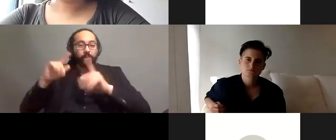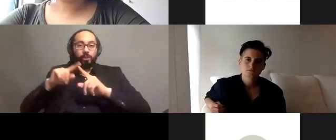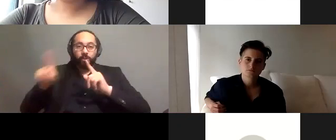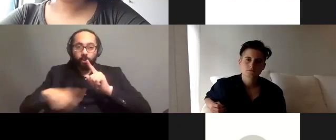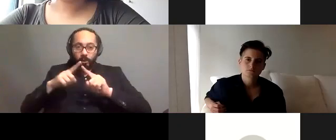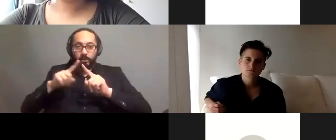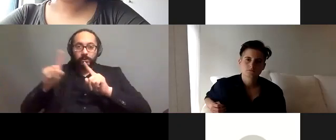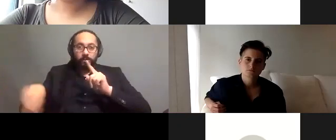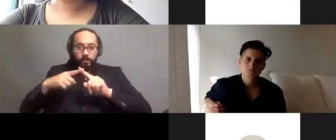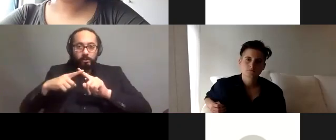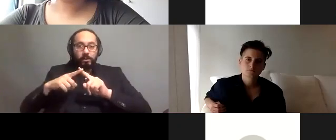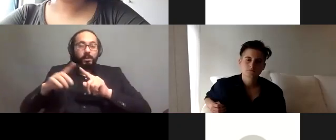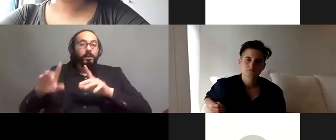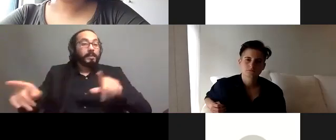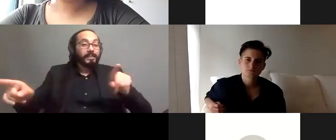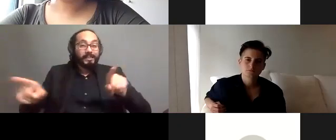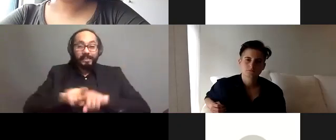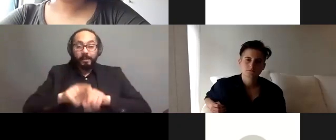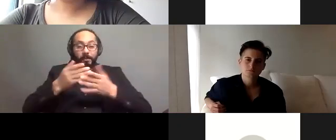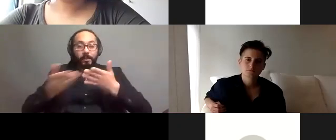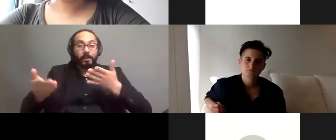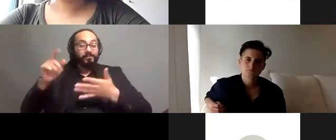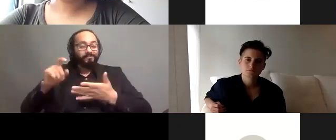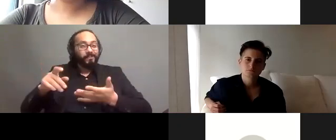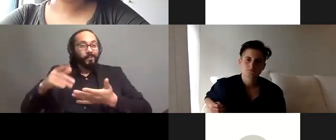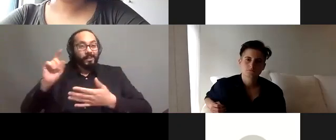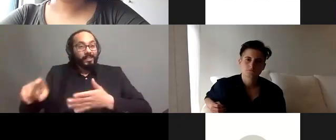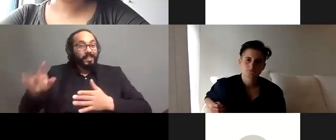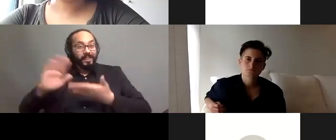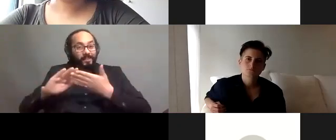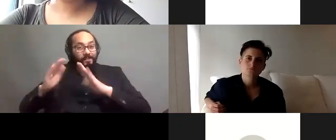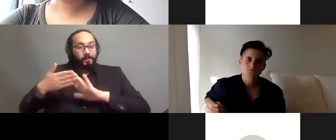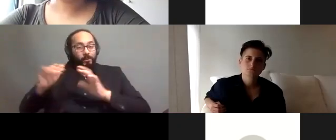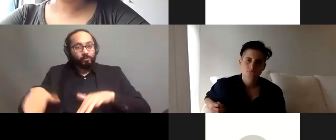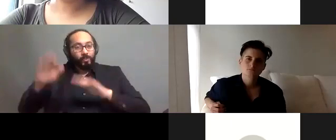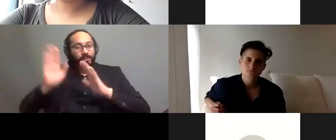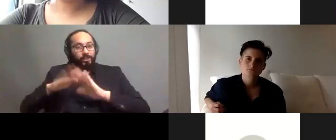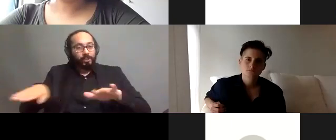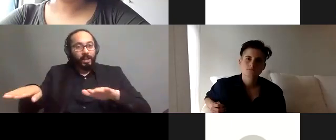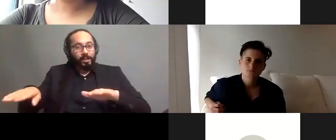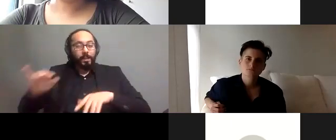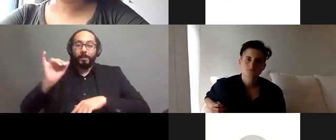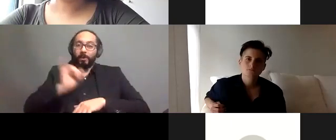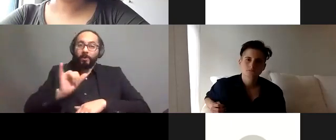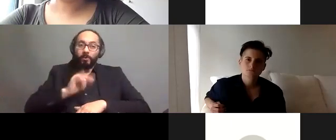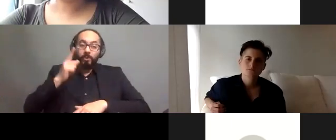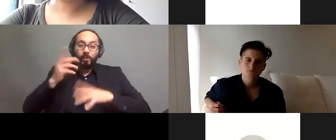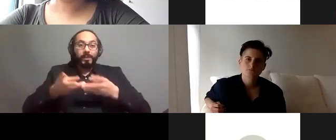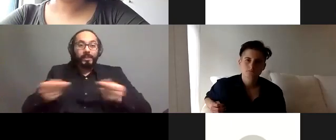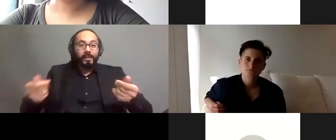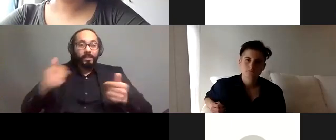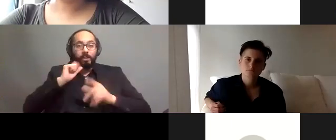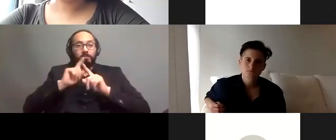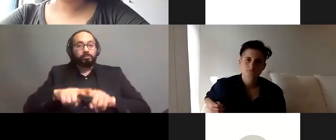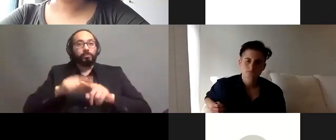the same kind of thing as it takes a village to raise a child. Well, it takes a village for anybody to heal. Yes. Not all on one person, and it's not